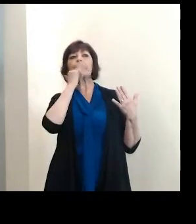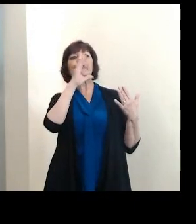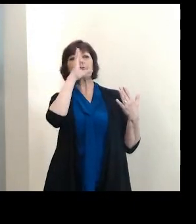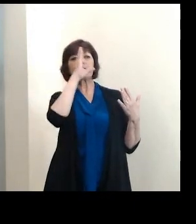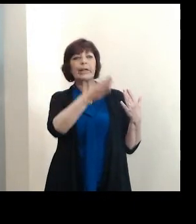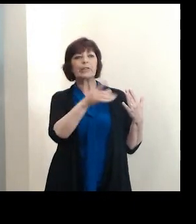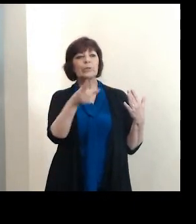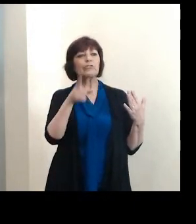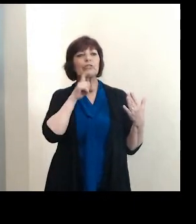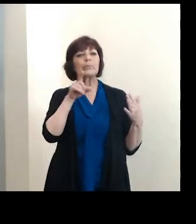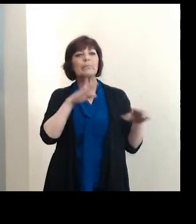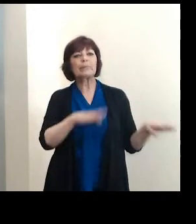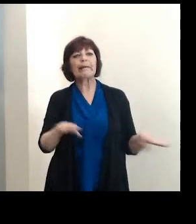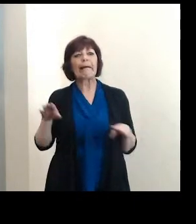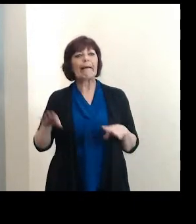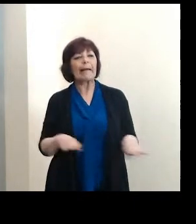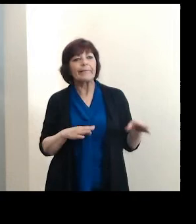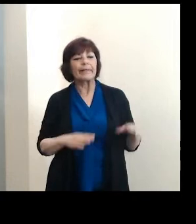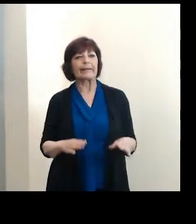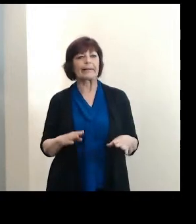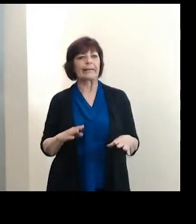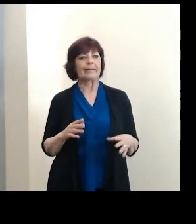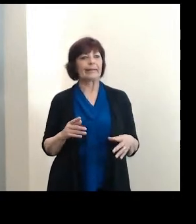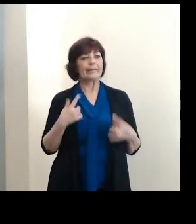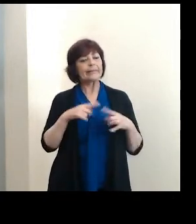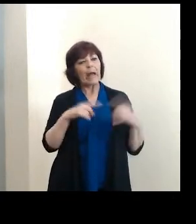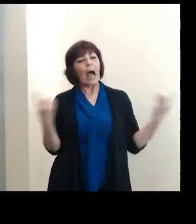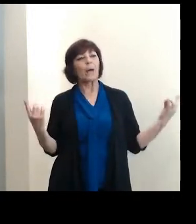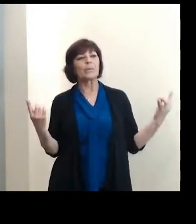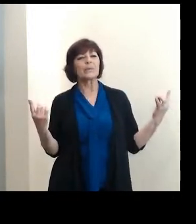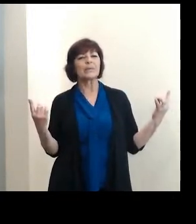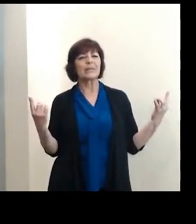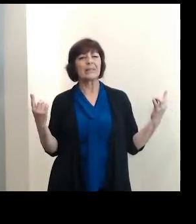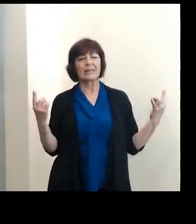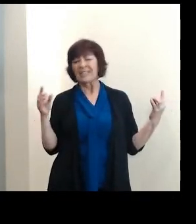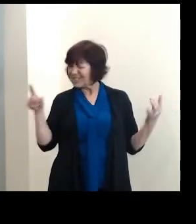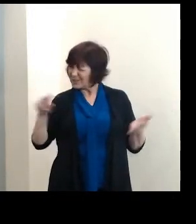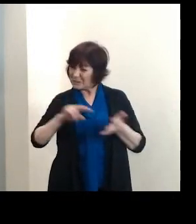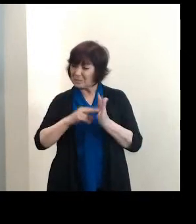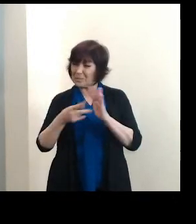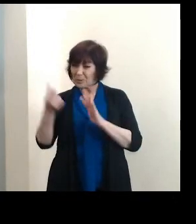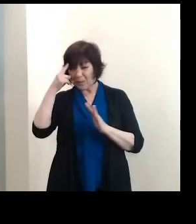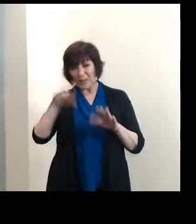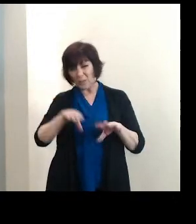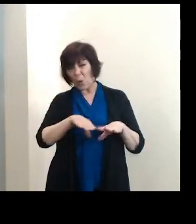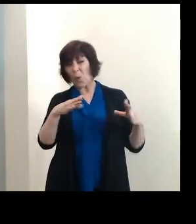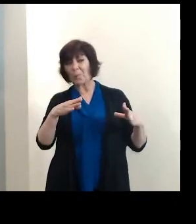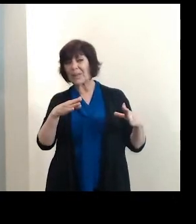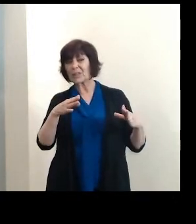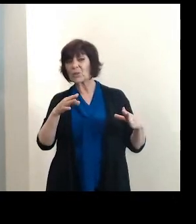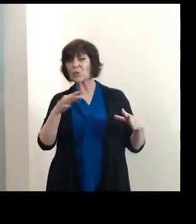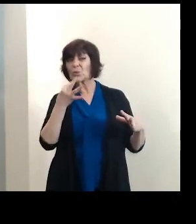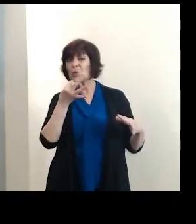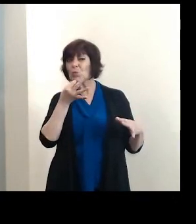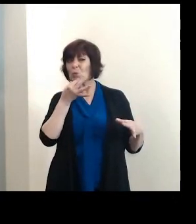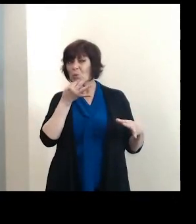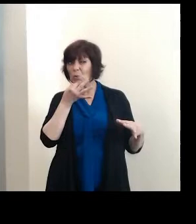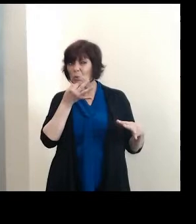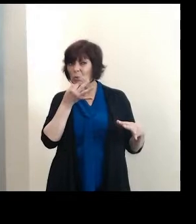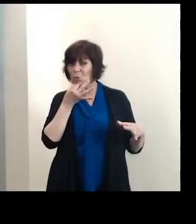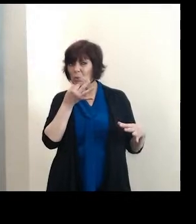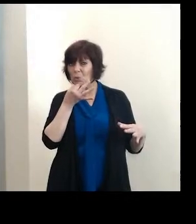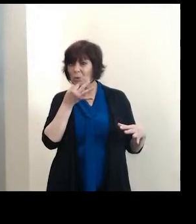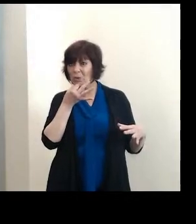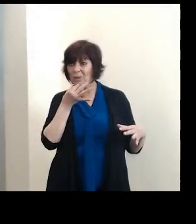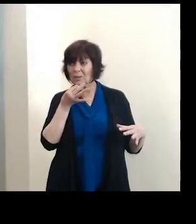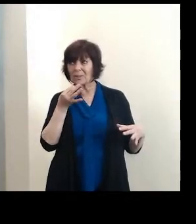be behaving. We're behaving in the opposite of how we should be behaving. Should I take that to mean that you think we're opening up a little too quickly,